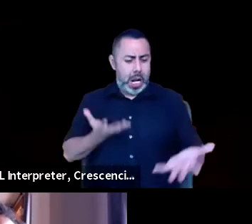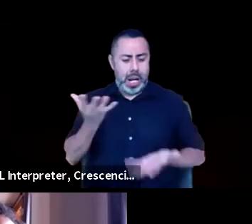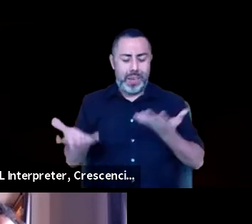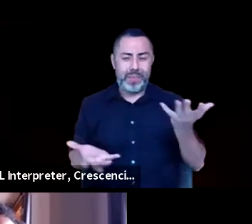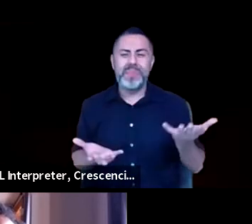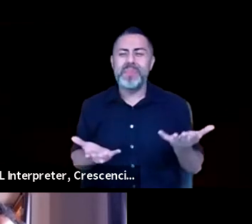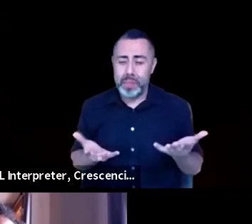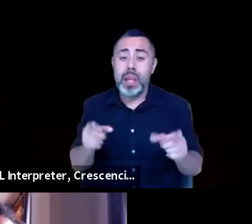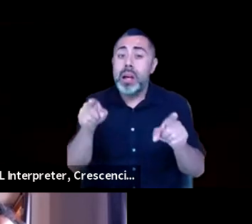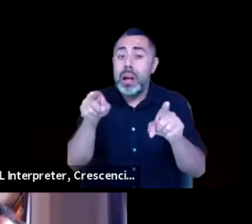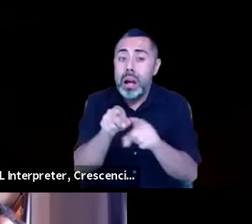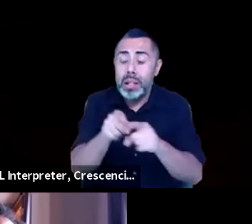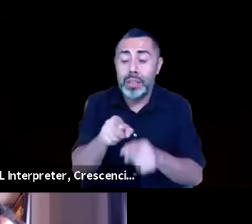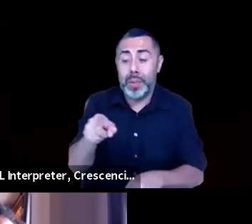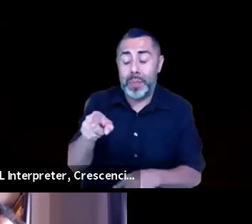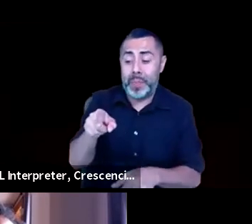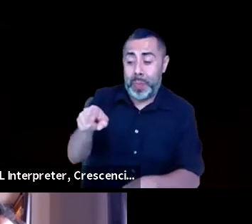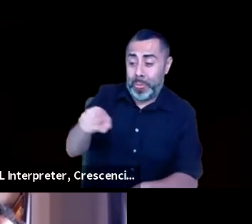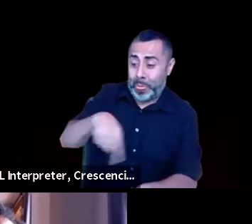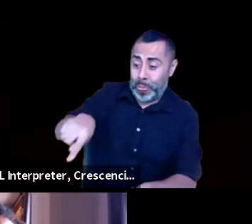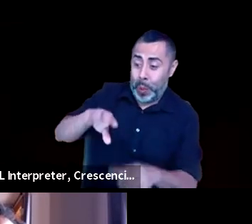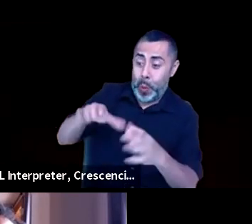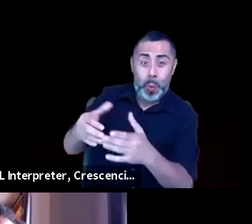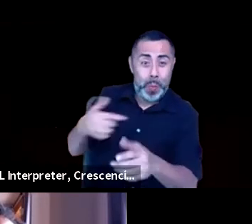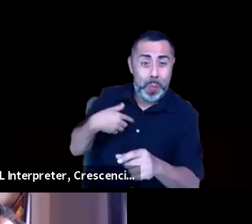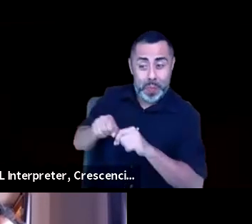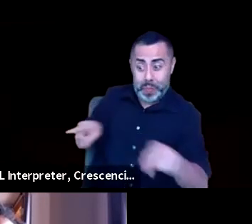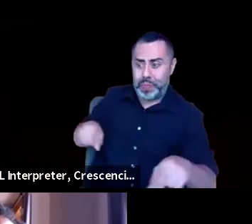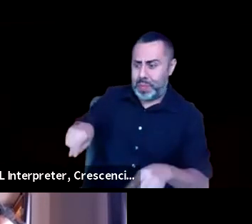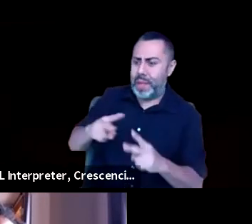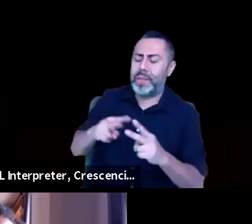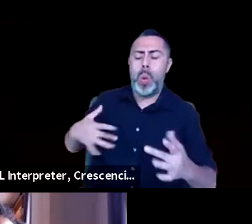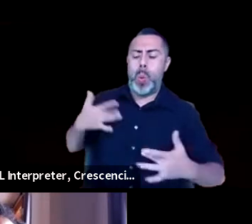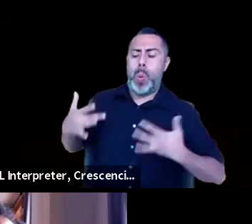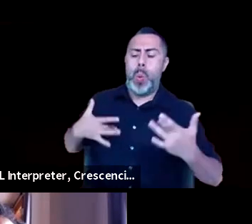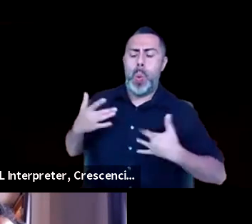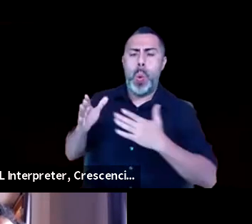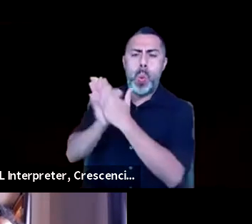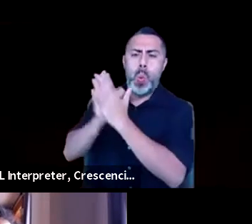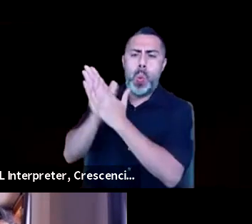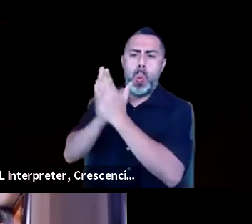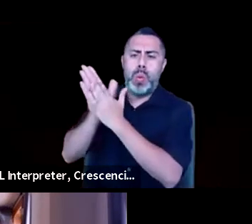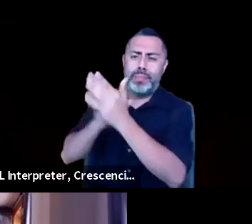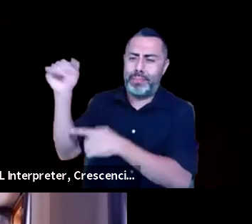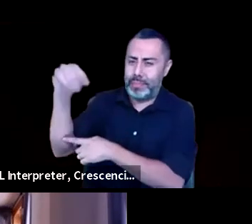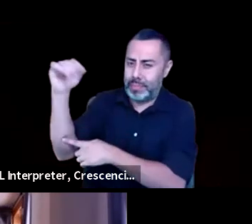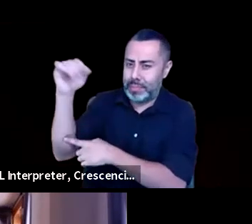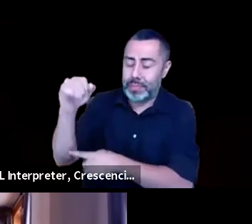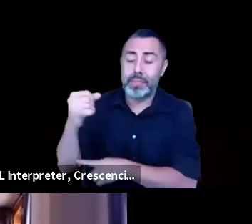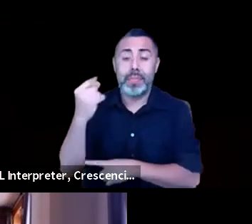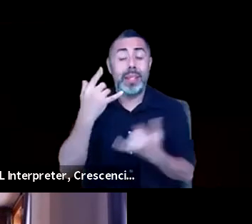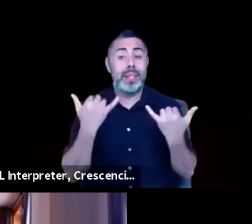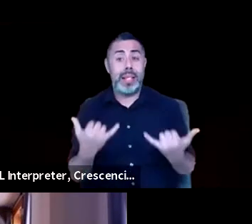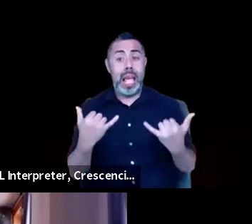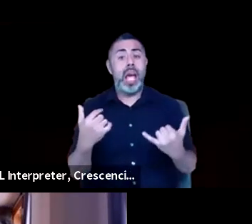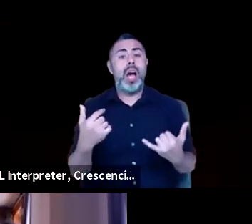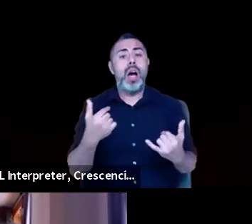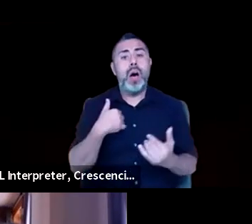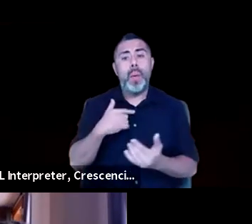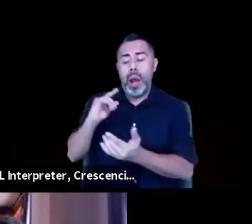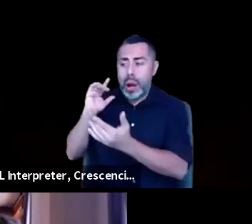But they were all enthusiastic wanting to do it. And so what we are doing now is, as we're calling, is finding out